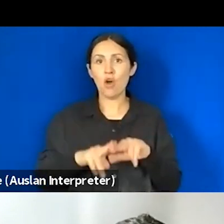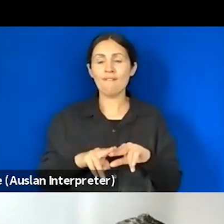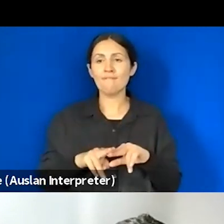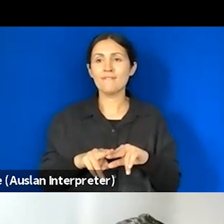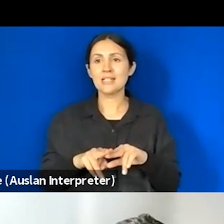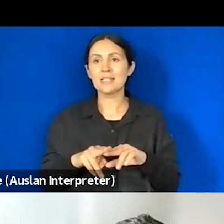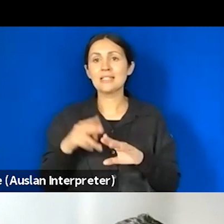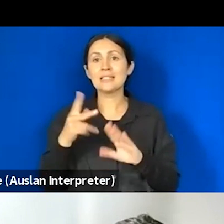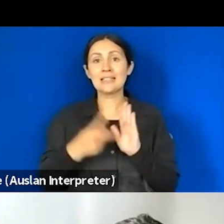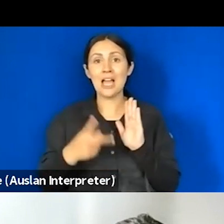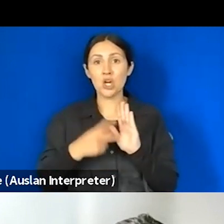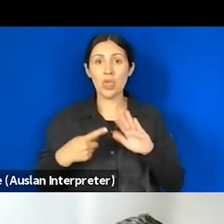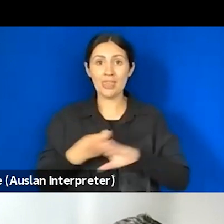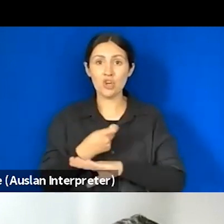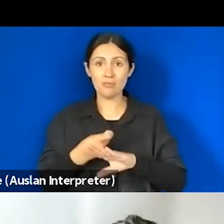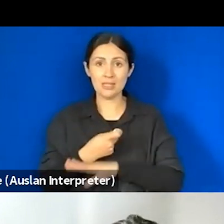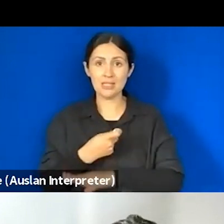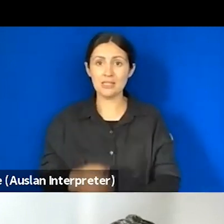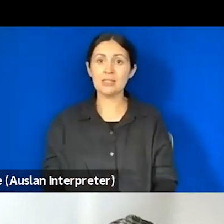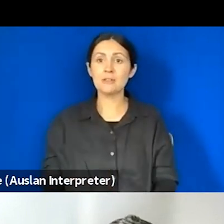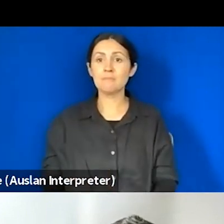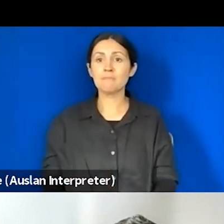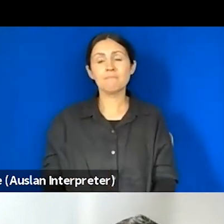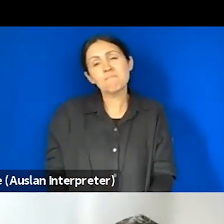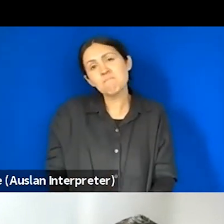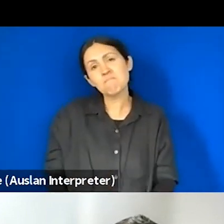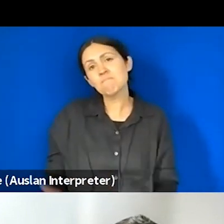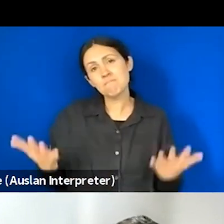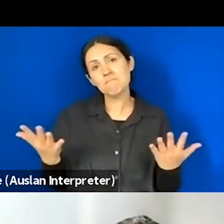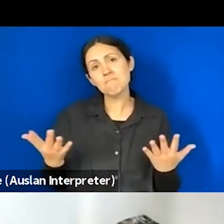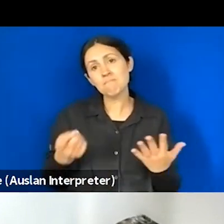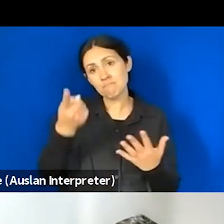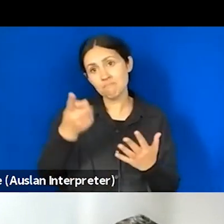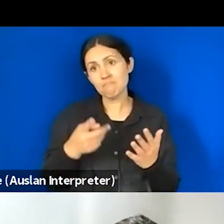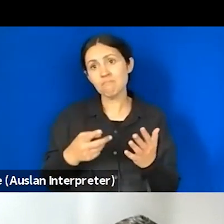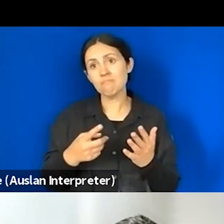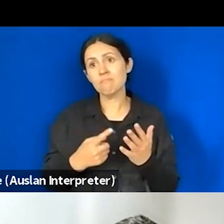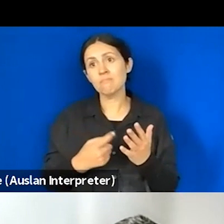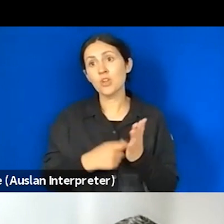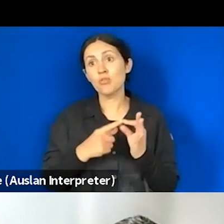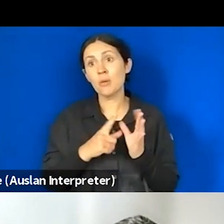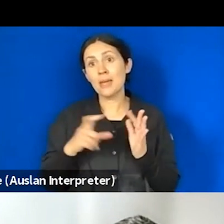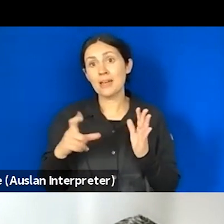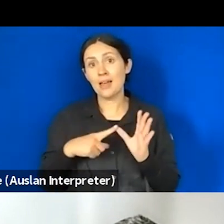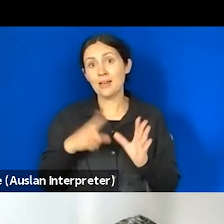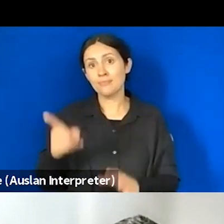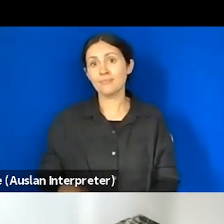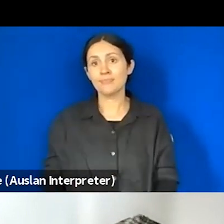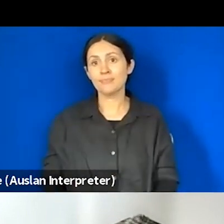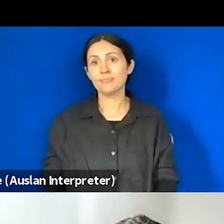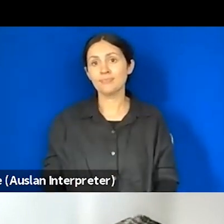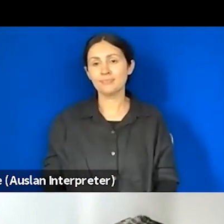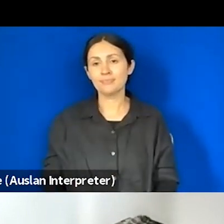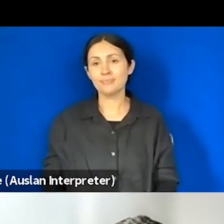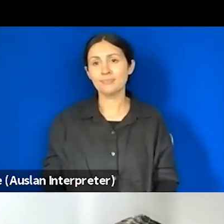seems to be one of them, but it's probably not the only one. Anything from you, Nadine? Nadine or Rebecca? Sorry, Rebecca. Sorry.